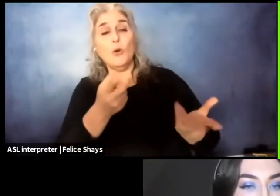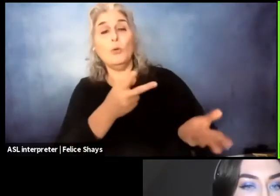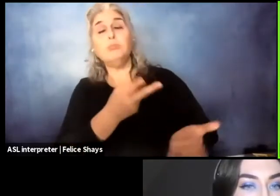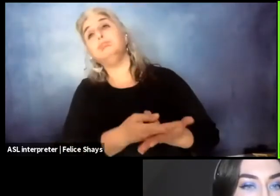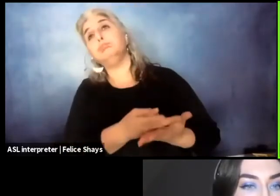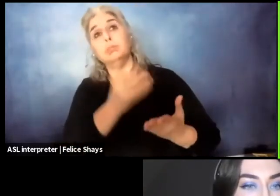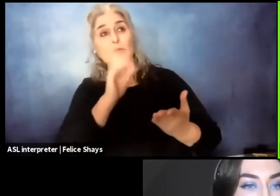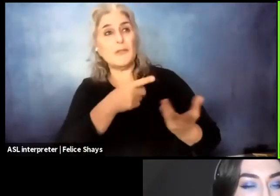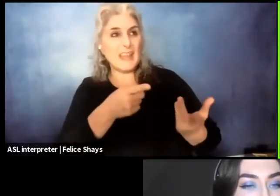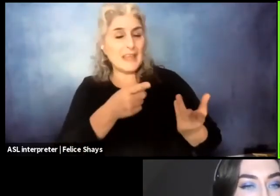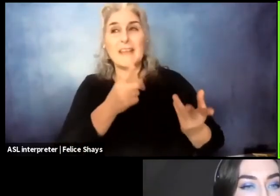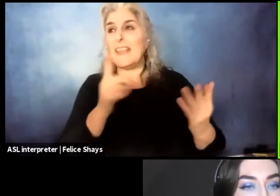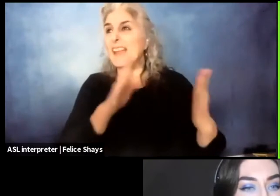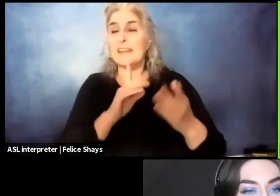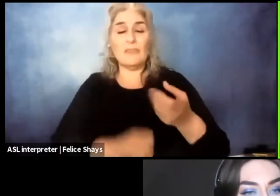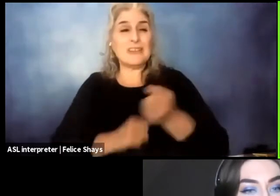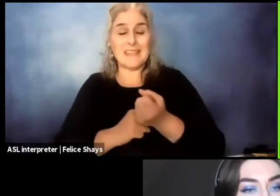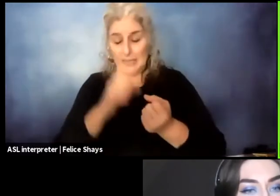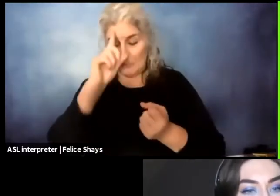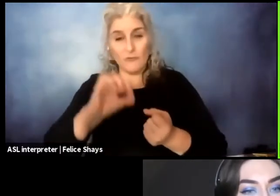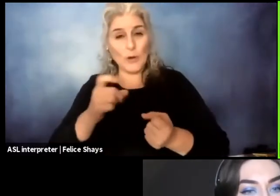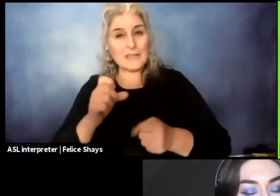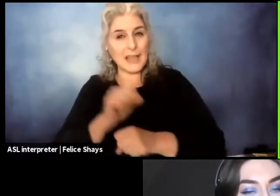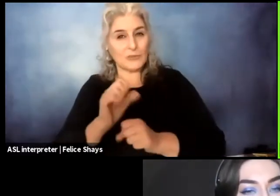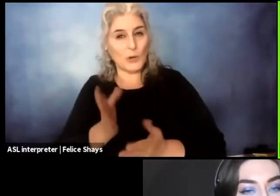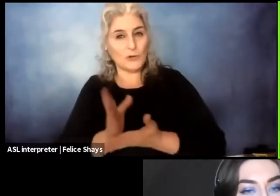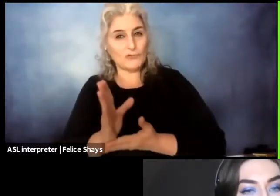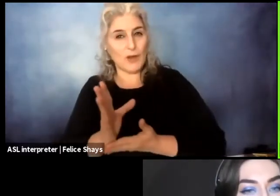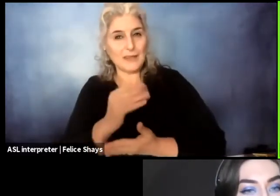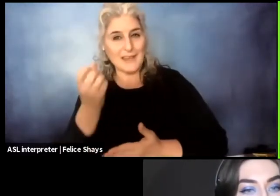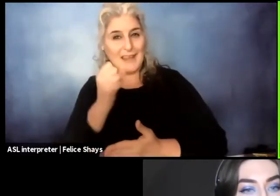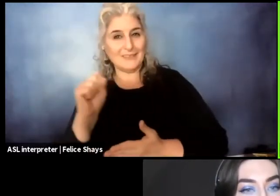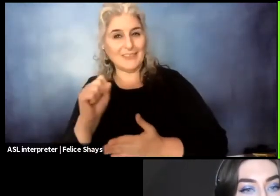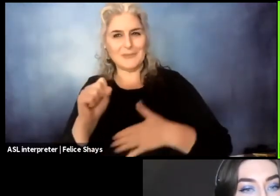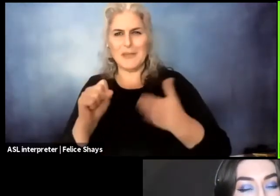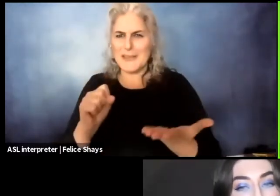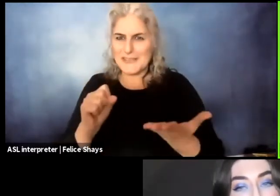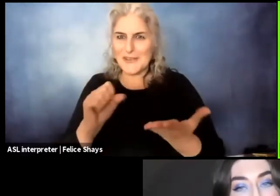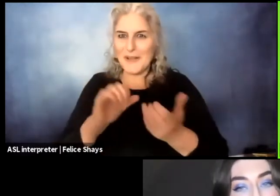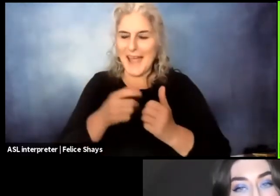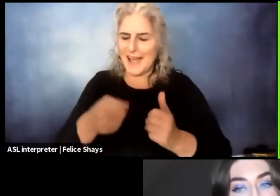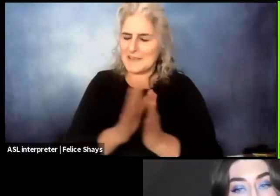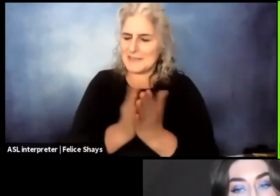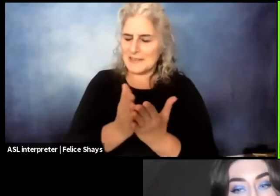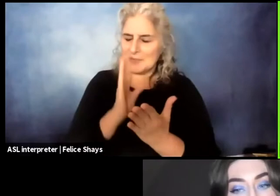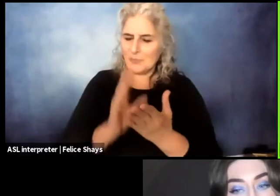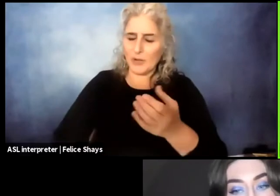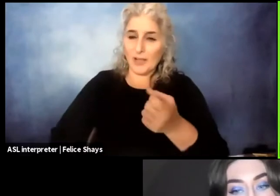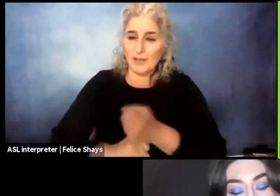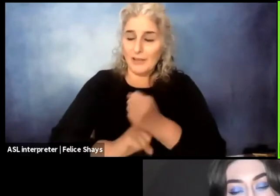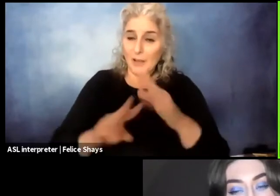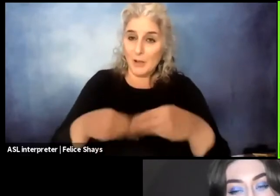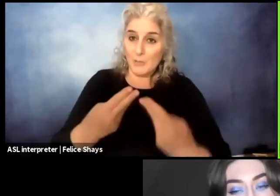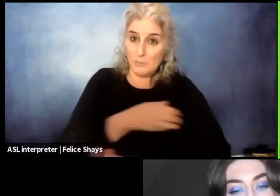worker rights and activism. So how has this book empowered you the sex work industry and also